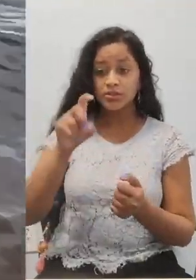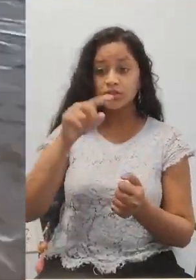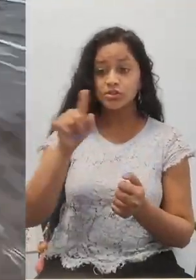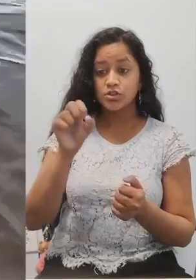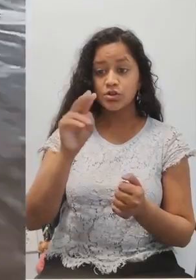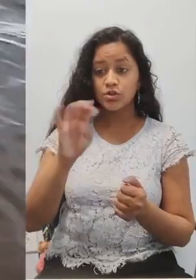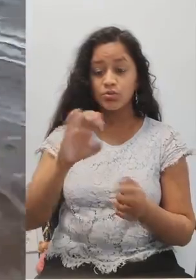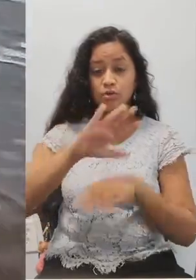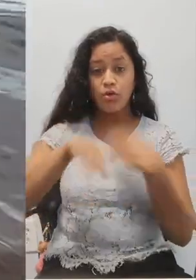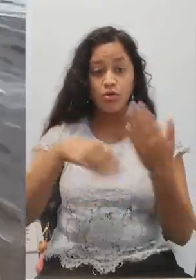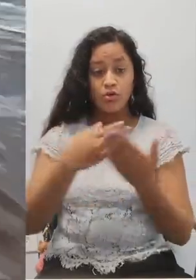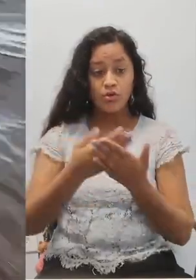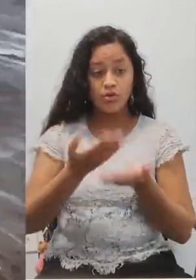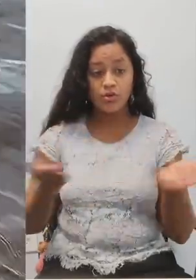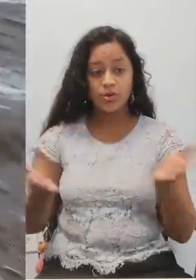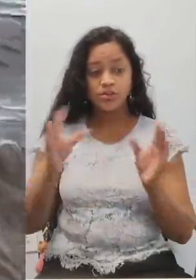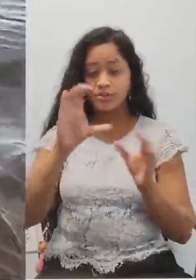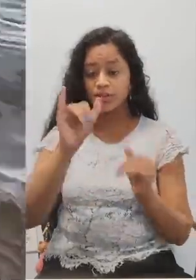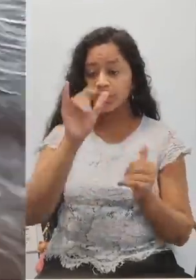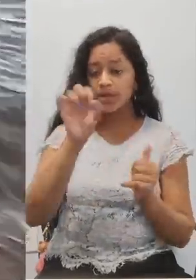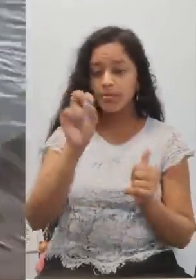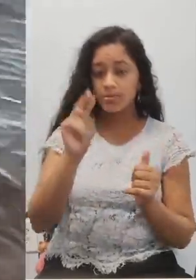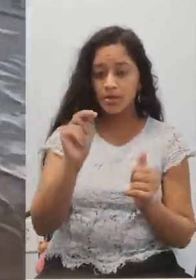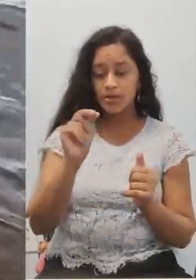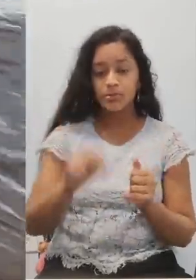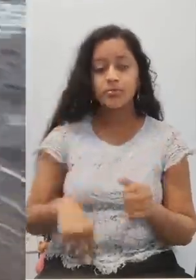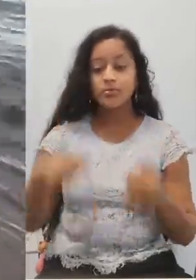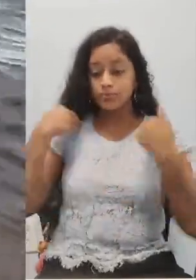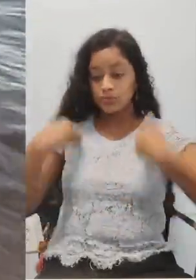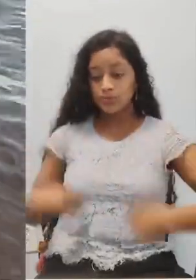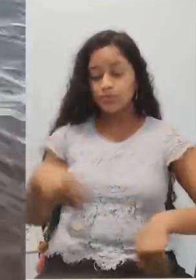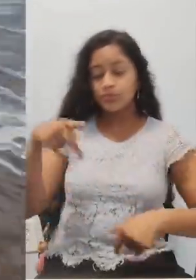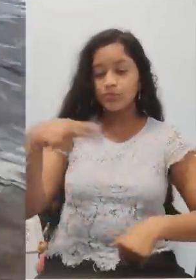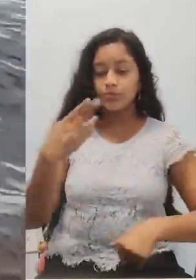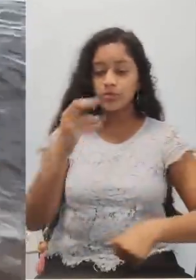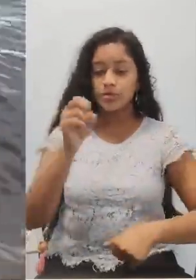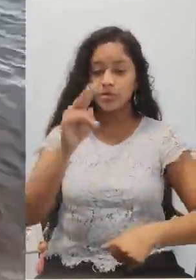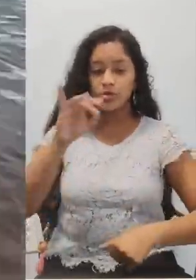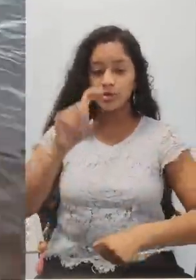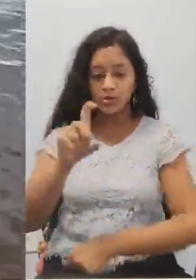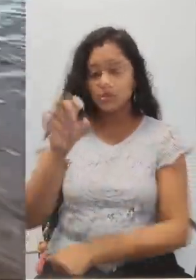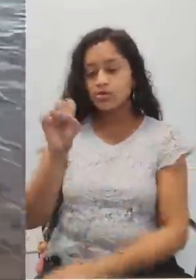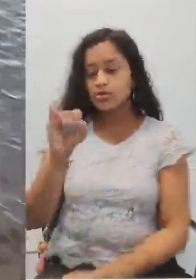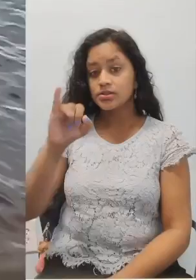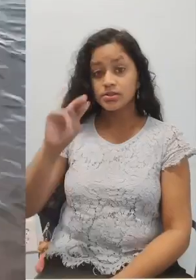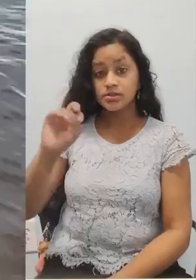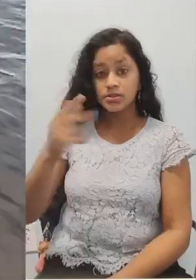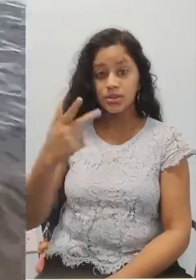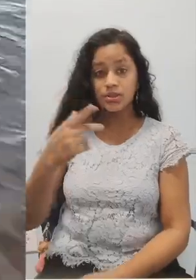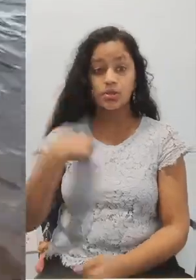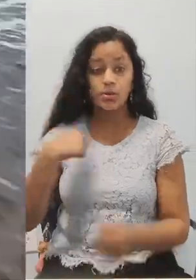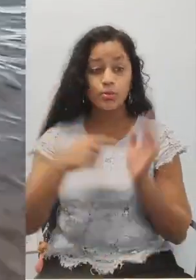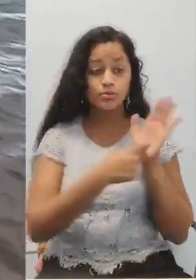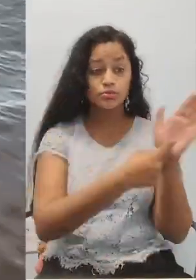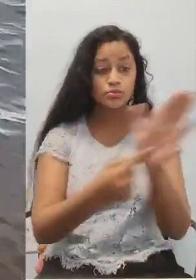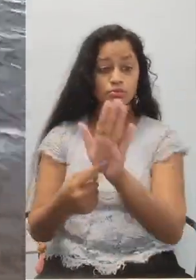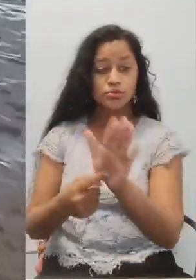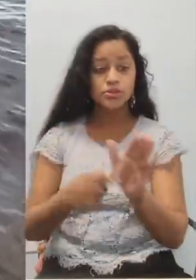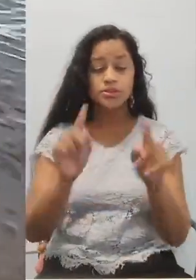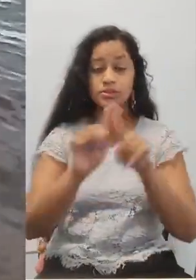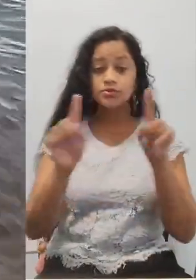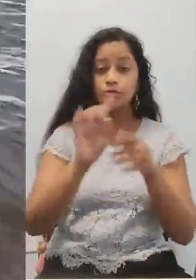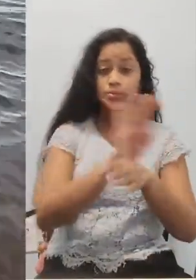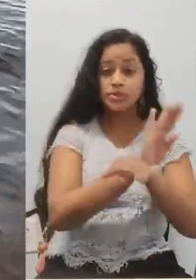Cayman. I'm Phoenix Singh, and on our YouTube channel, we showcase different businesses, different organizations, and